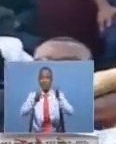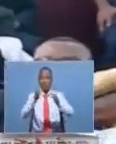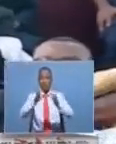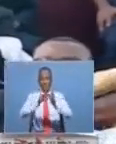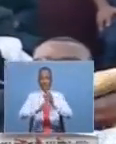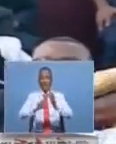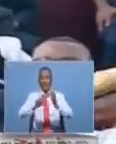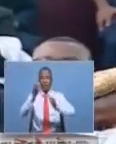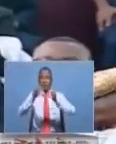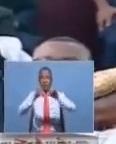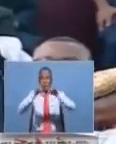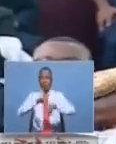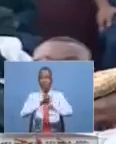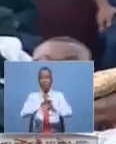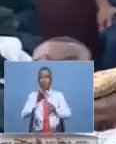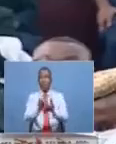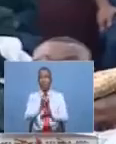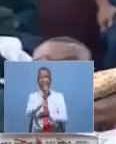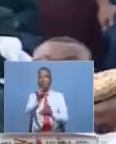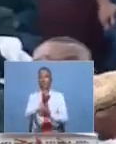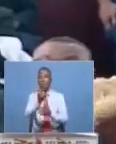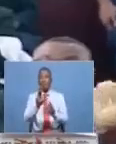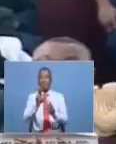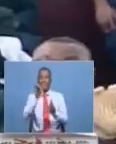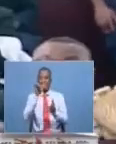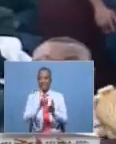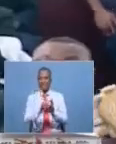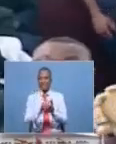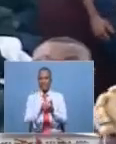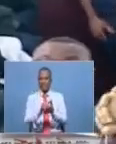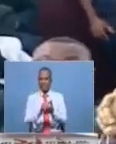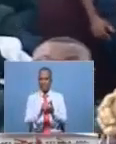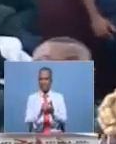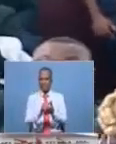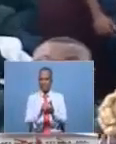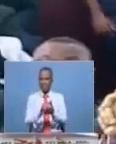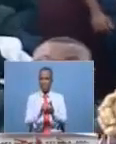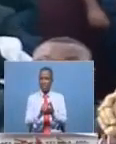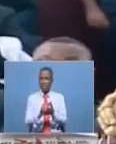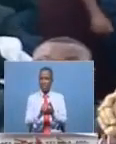steps. And it was incumbent on them